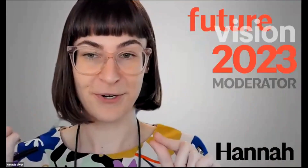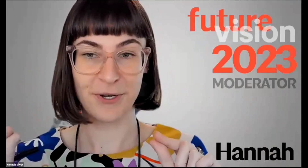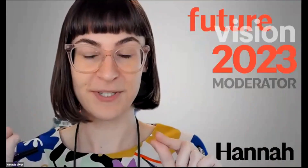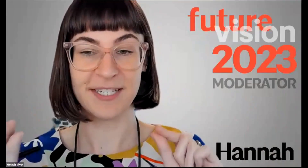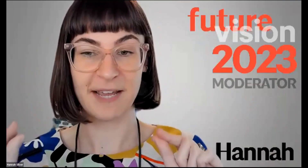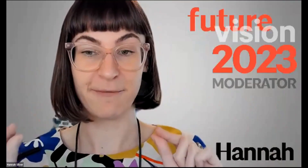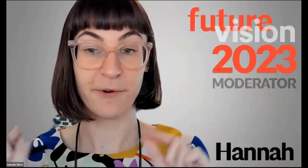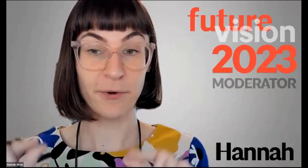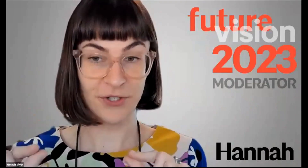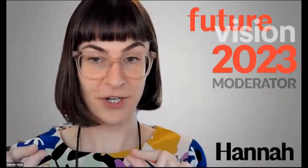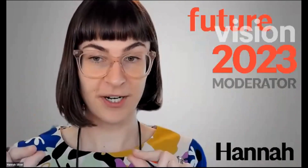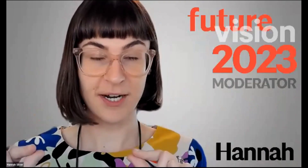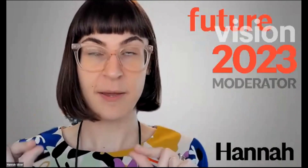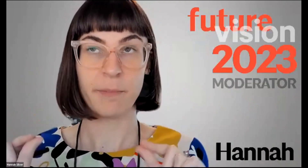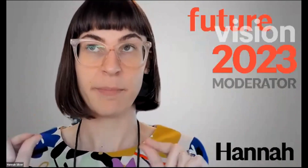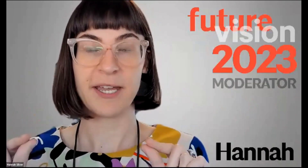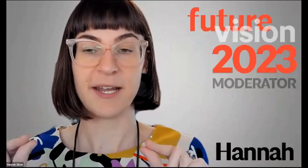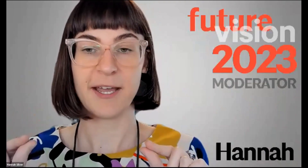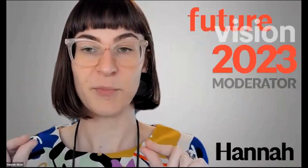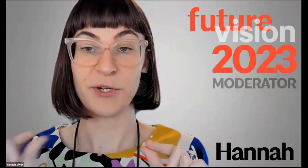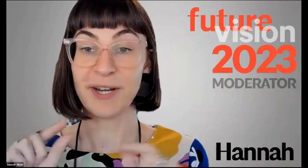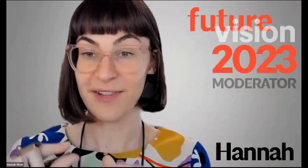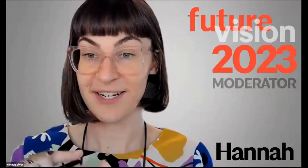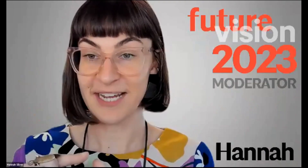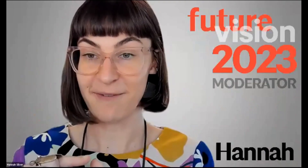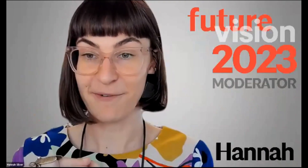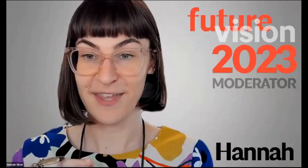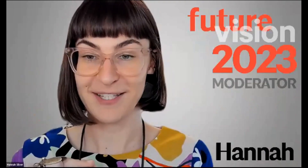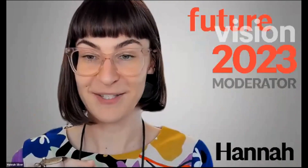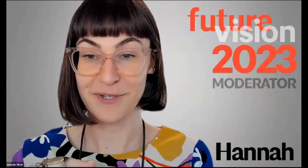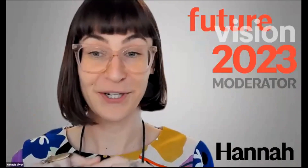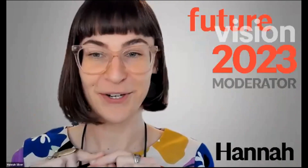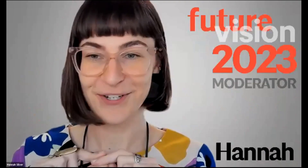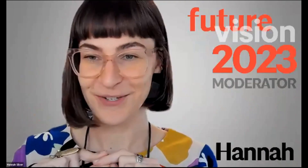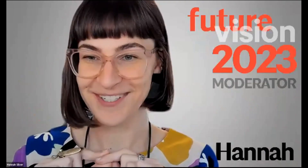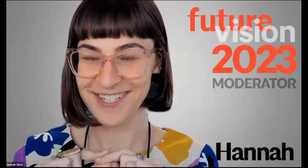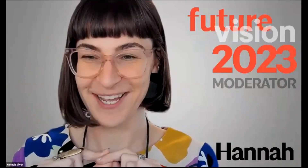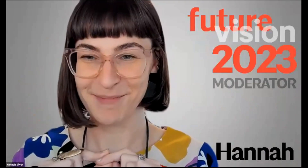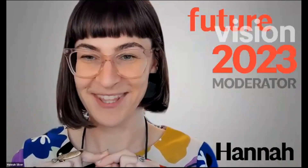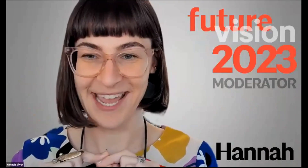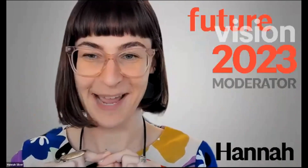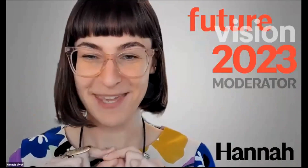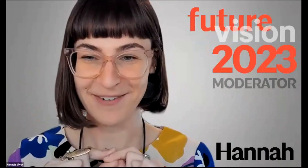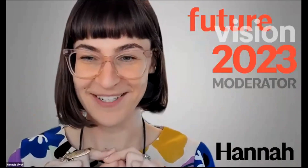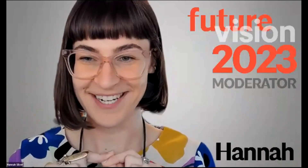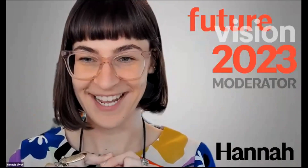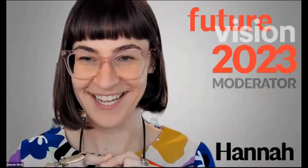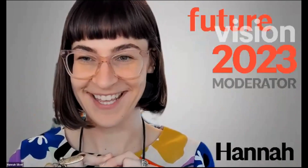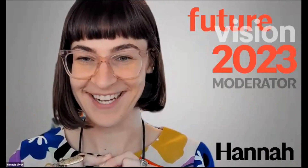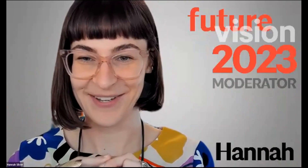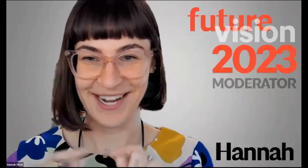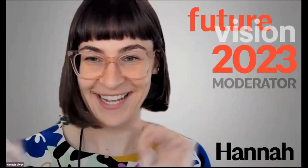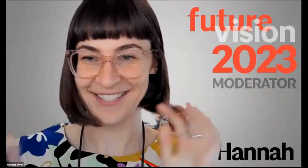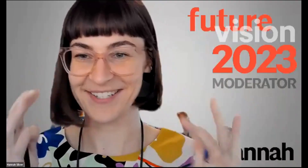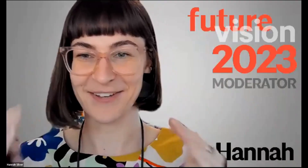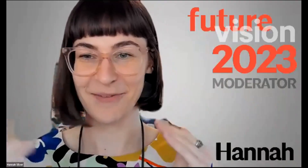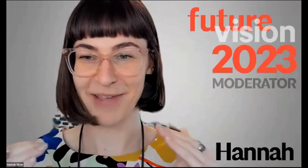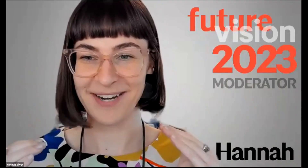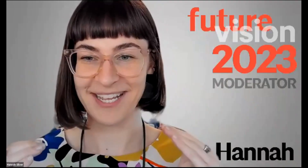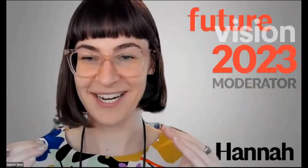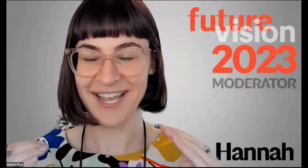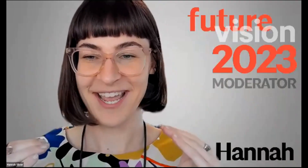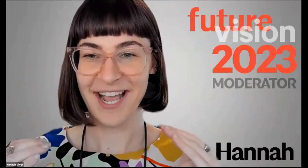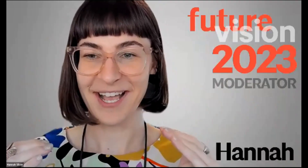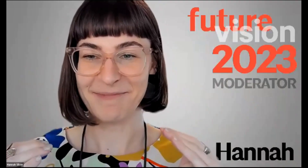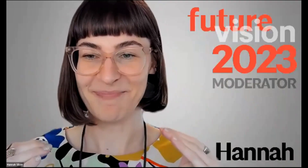brief intro to deaf culture, but we don't have a lot of time for that. So I'll encourage you all to come to the happy hour tonight, and then you can ask us all